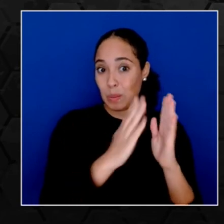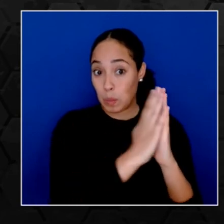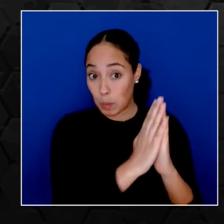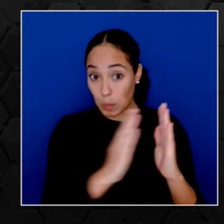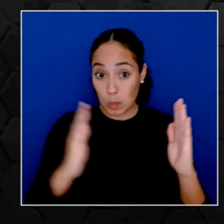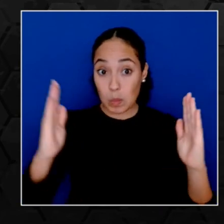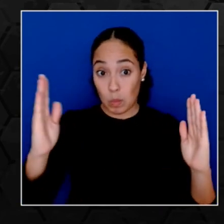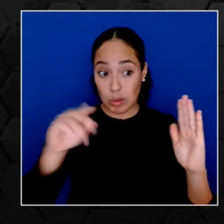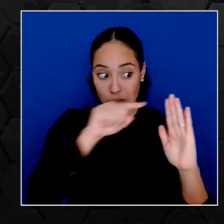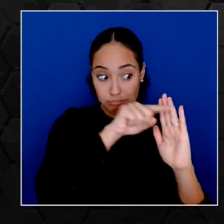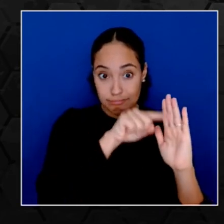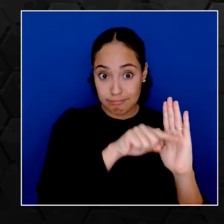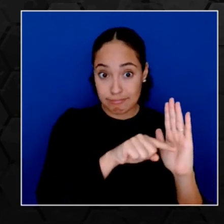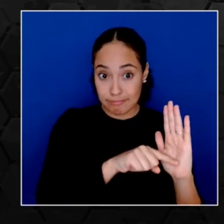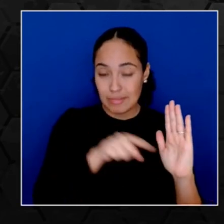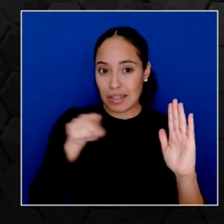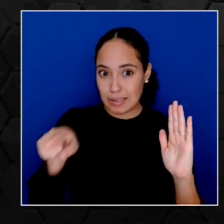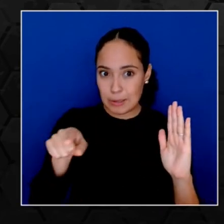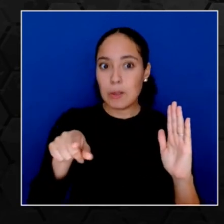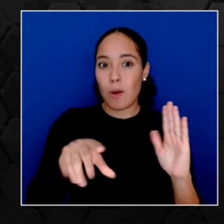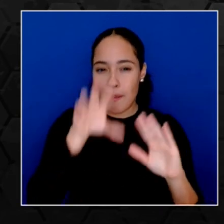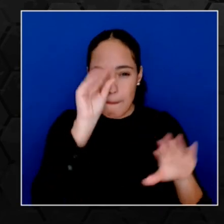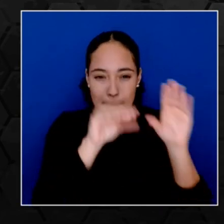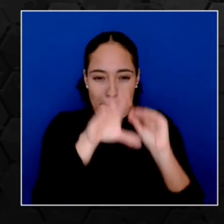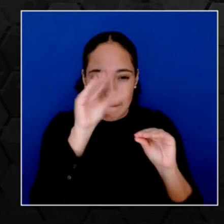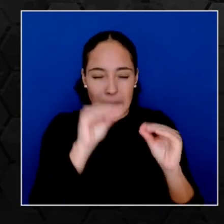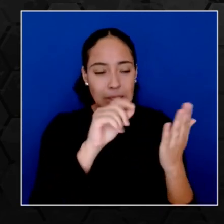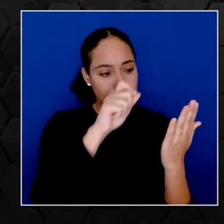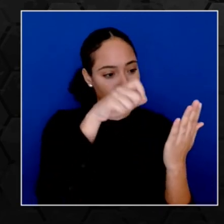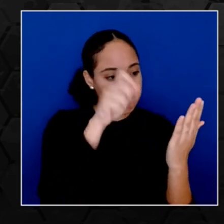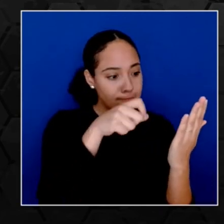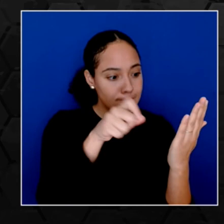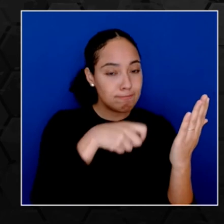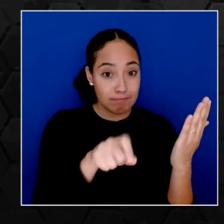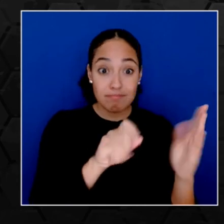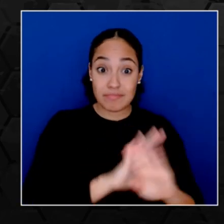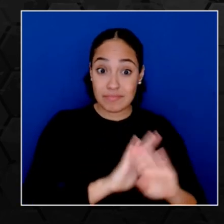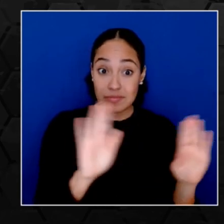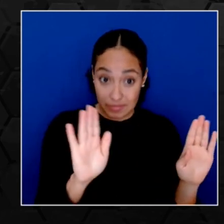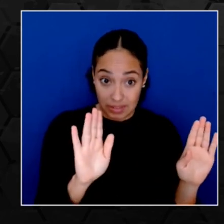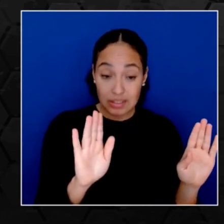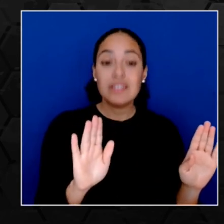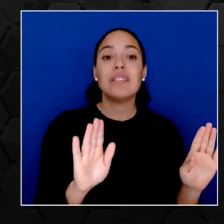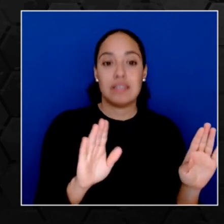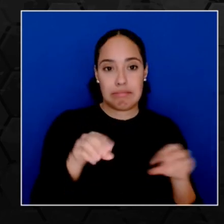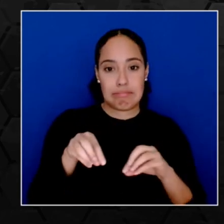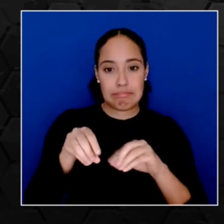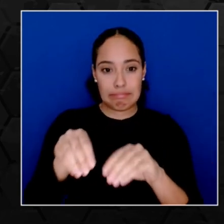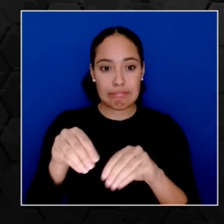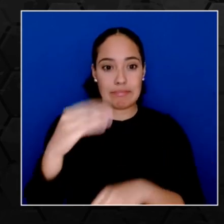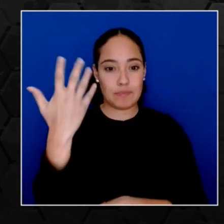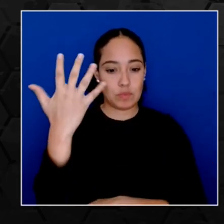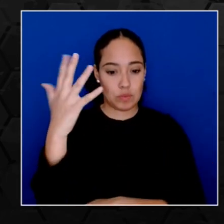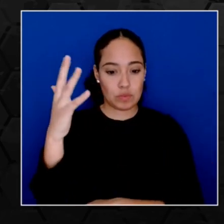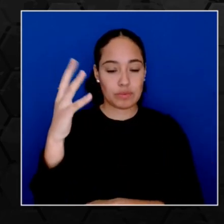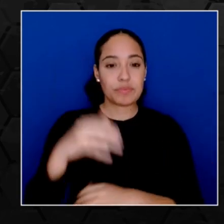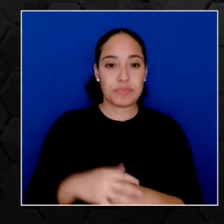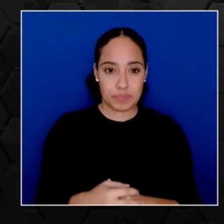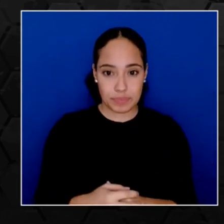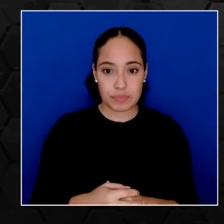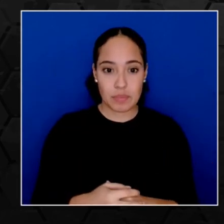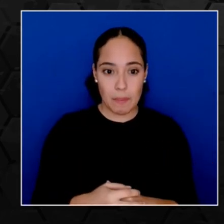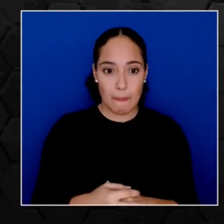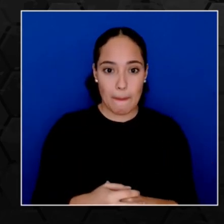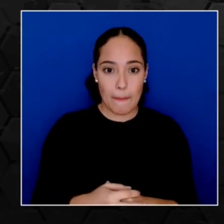module, we will plant a tree, and like based on that, like when we complete more and more modules, it will be like forming a forest. So like this